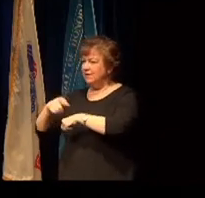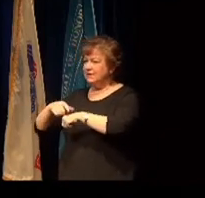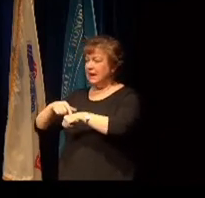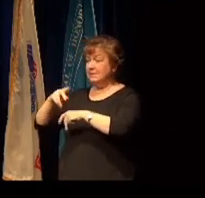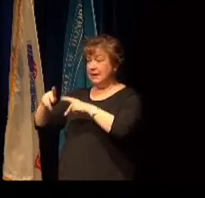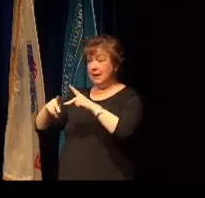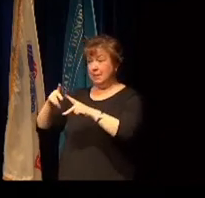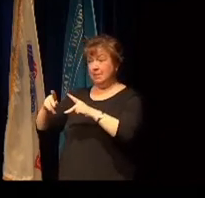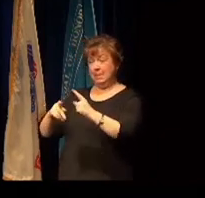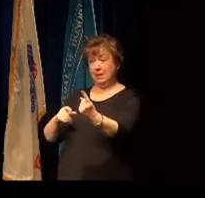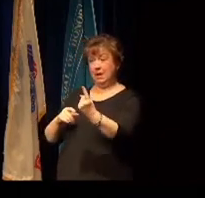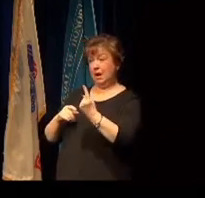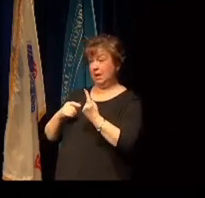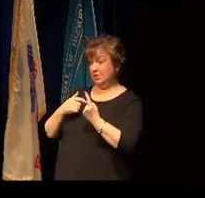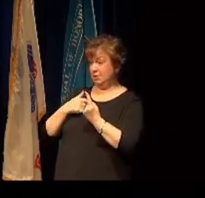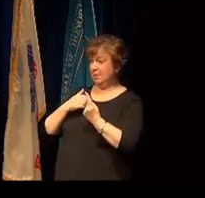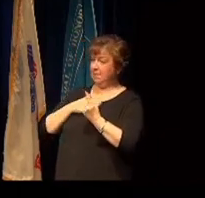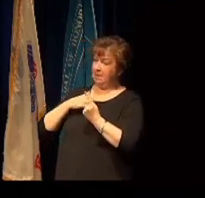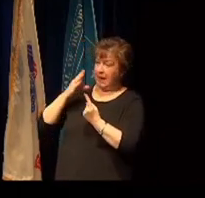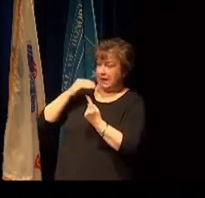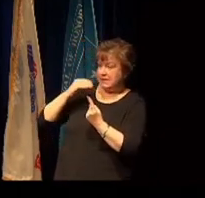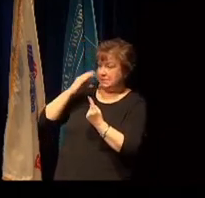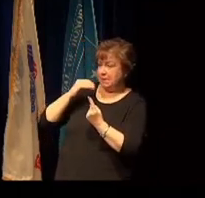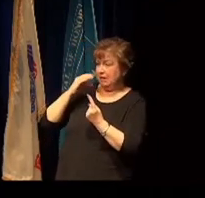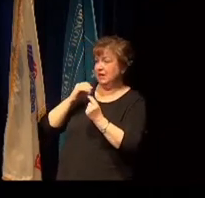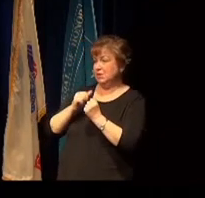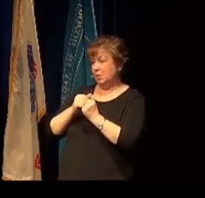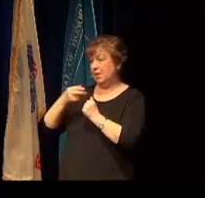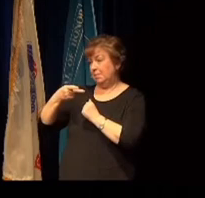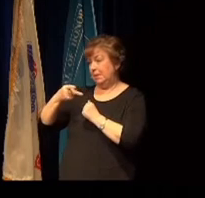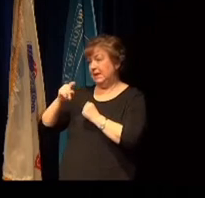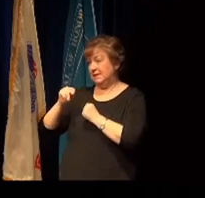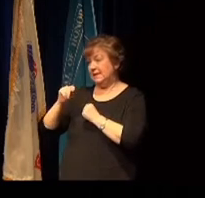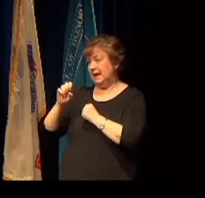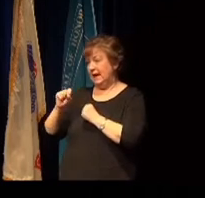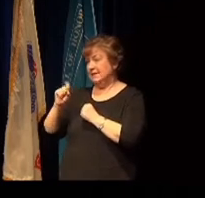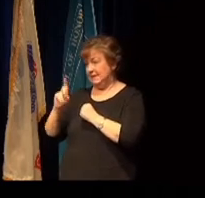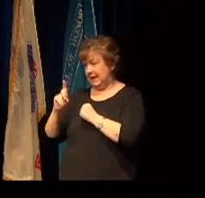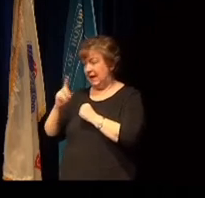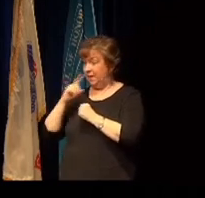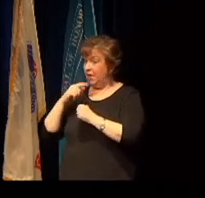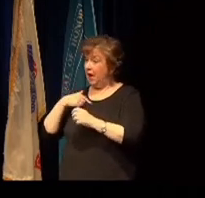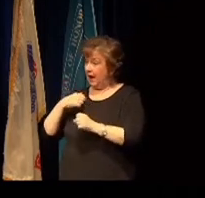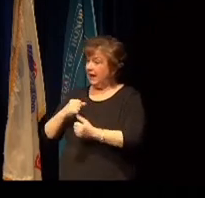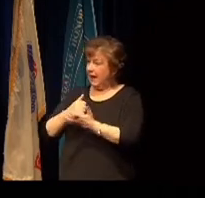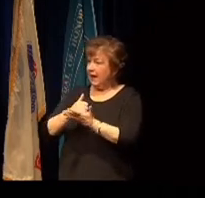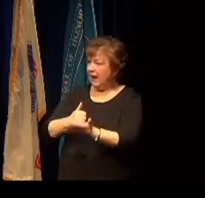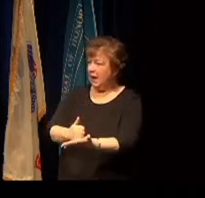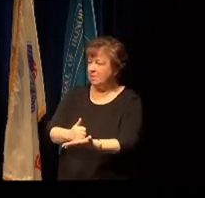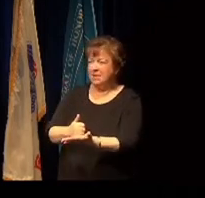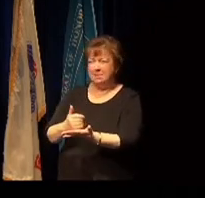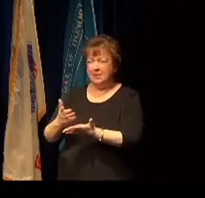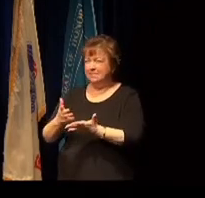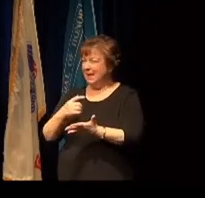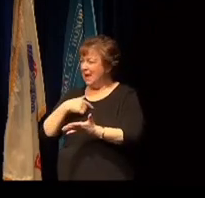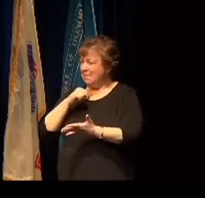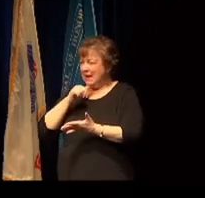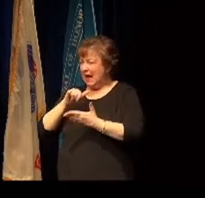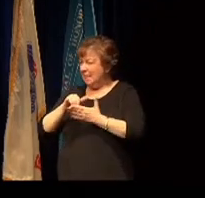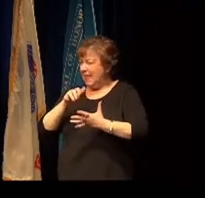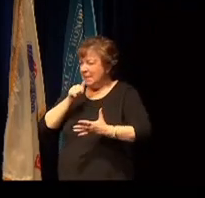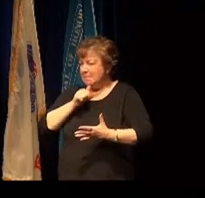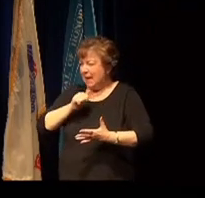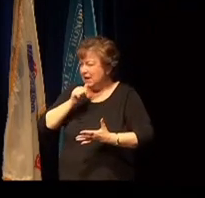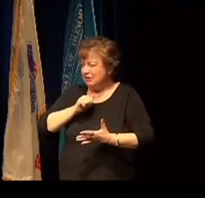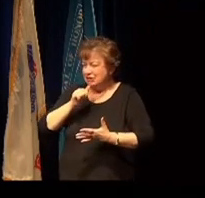come to me because of my experience with PTSD, and they thought that I could help them, but I wasn't nearly as patient and loving